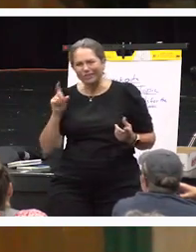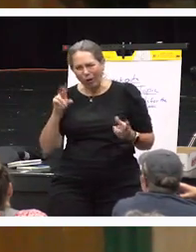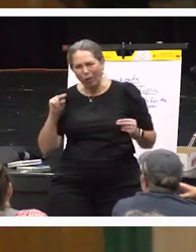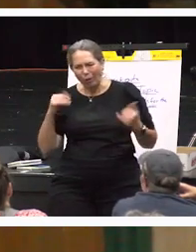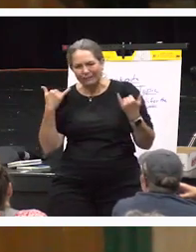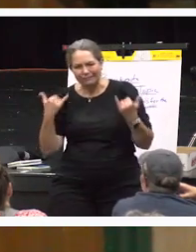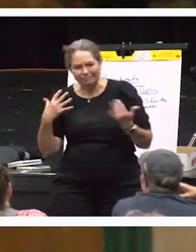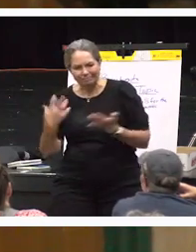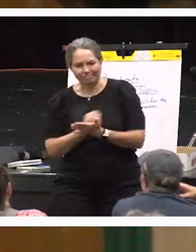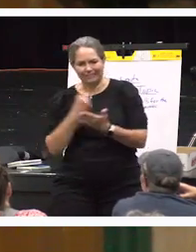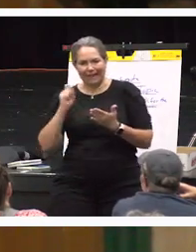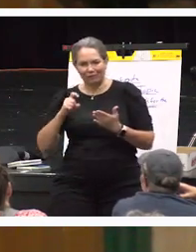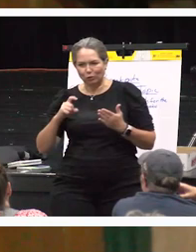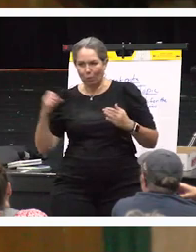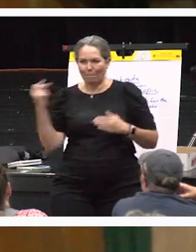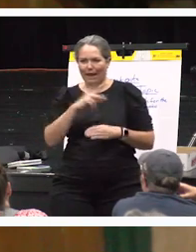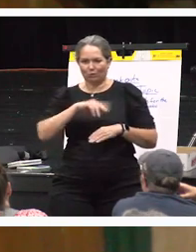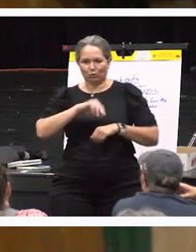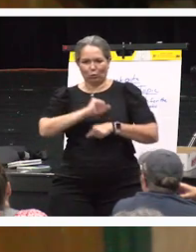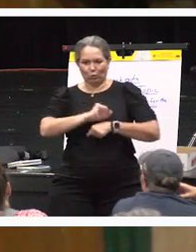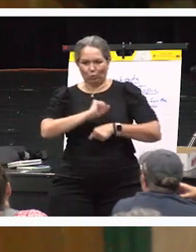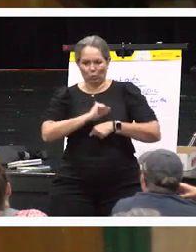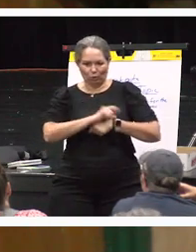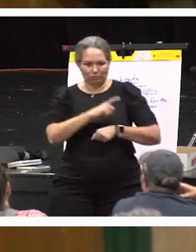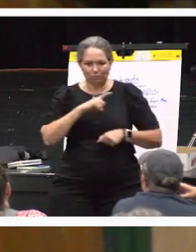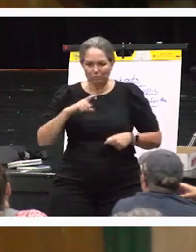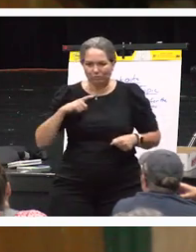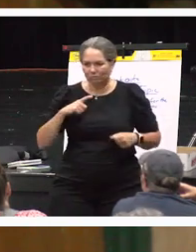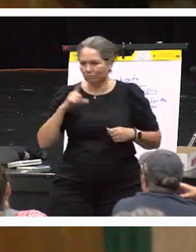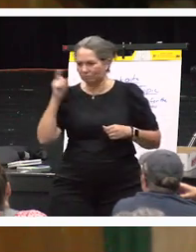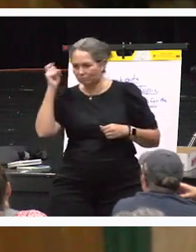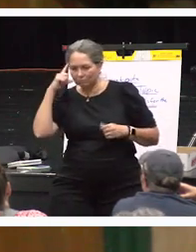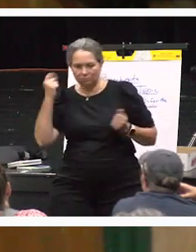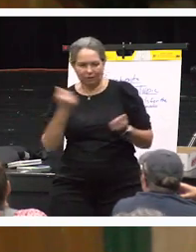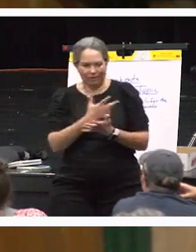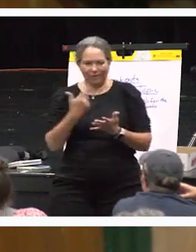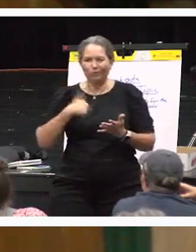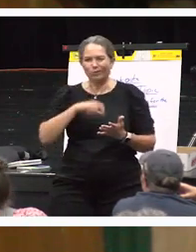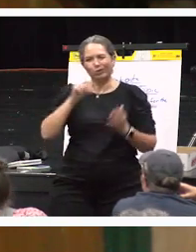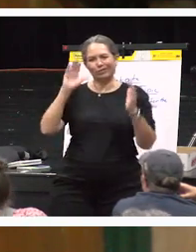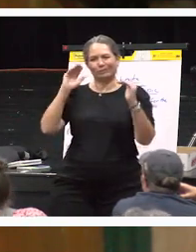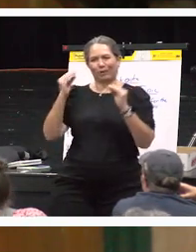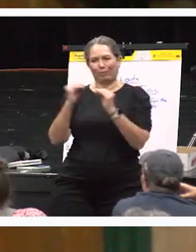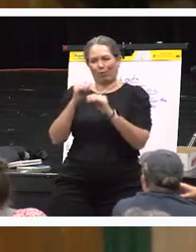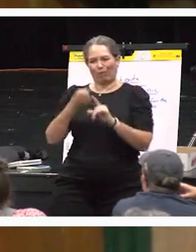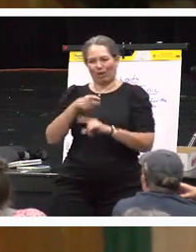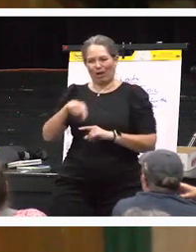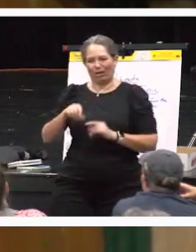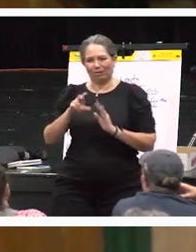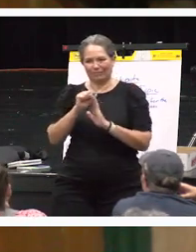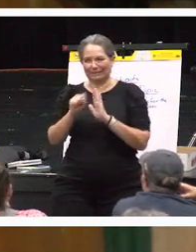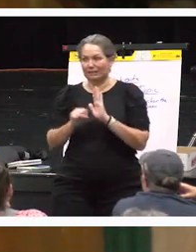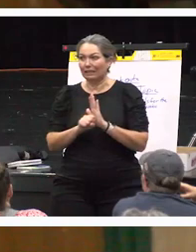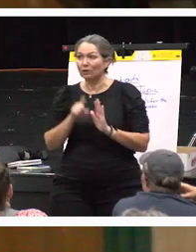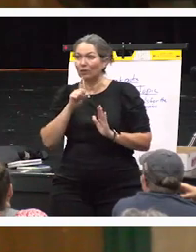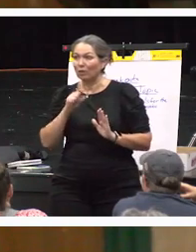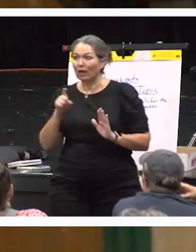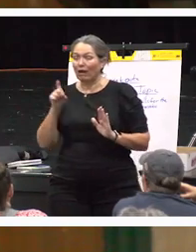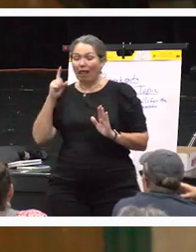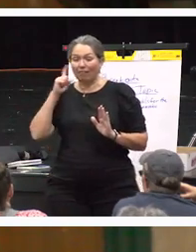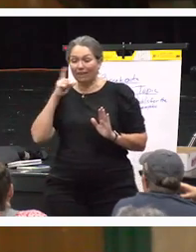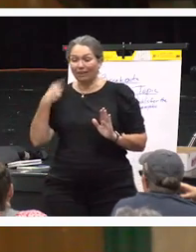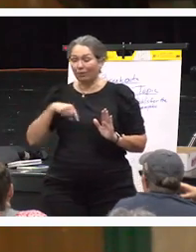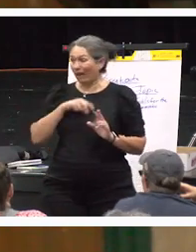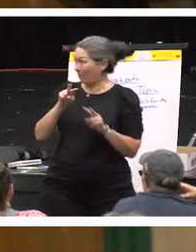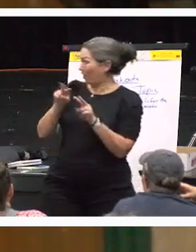back to work right now and do more. And it's reasonable for Montpelier to expect more from the state. So I really think we need to lean on it.